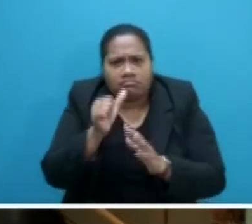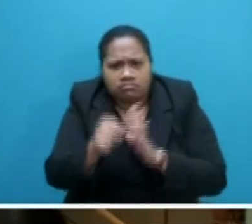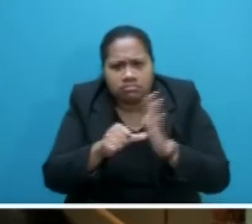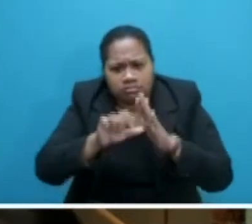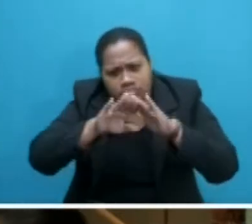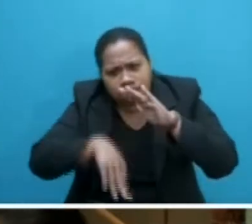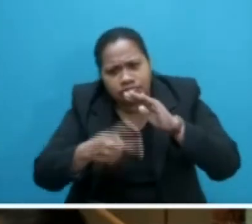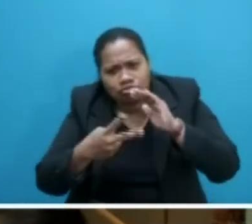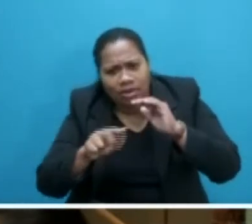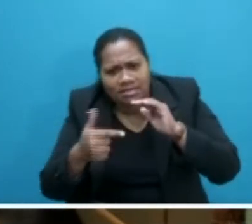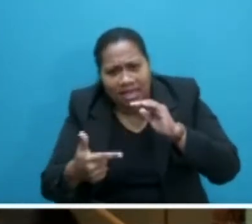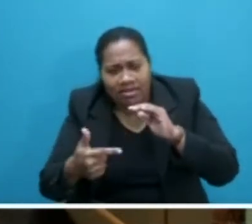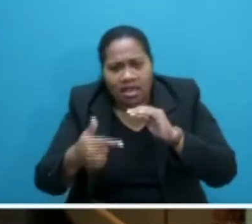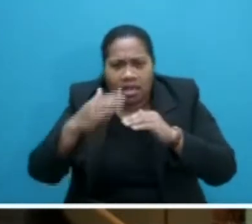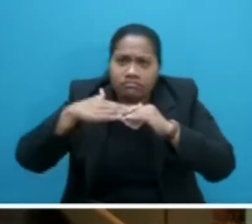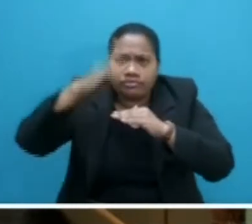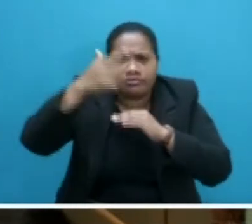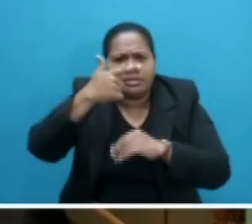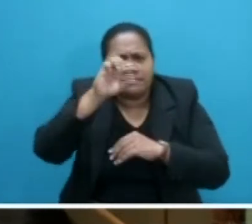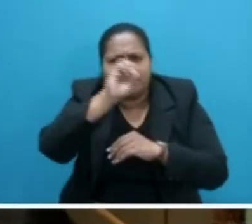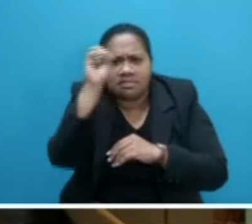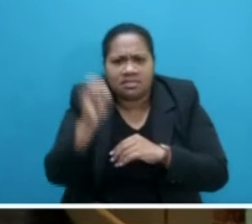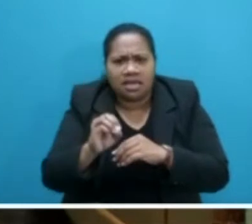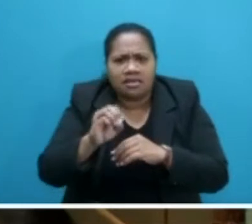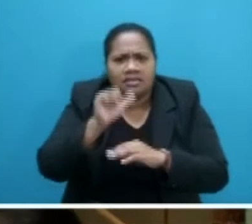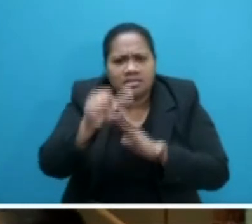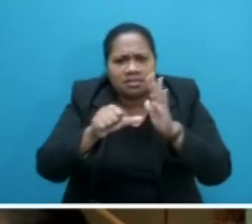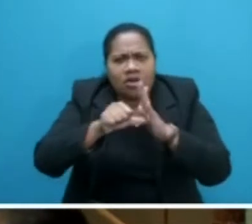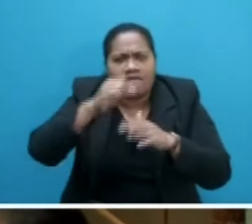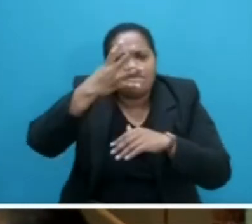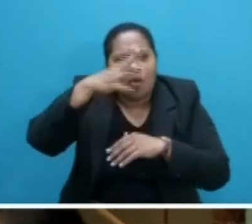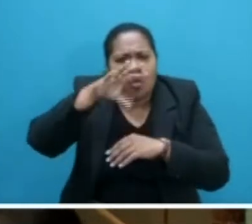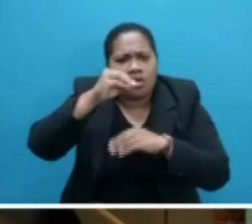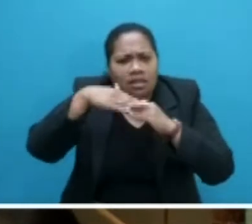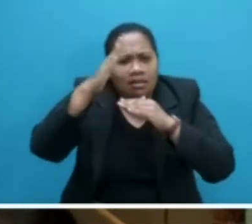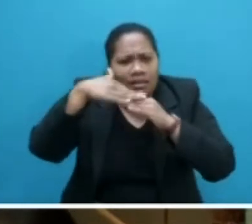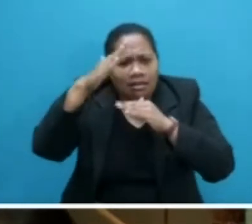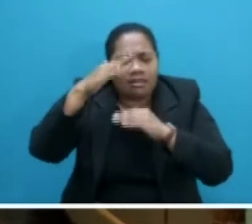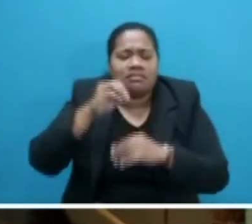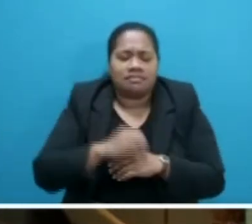under the age of 40, that fills me with optimism for our future.